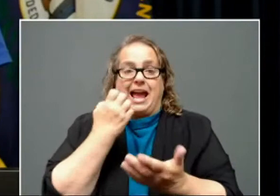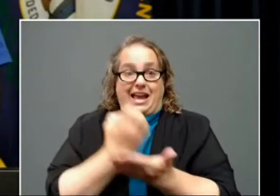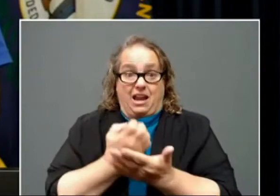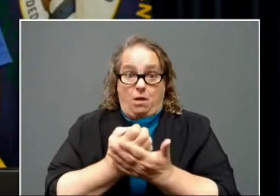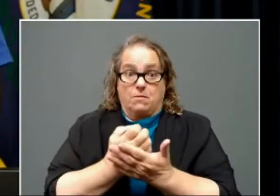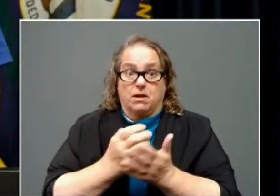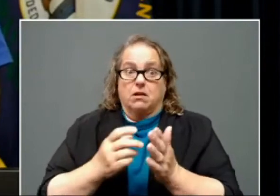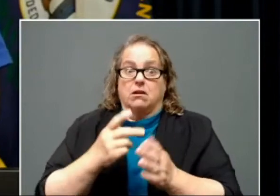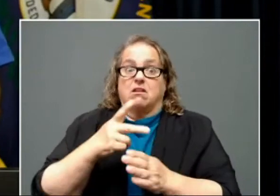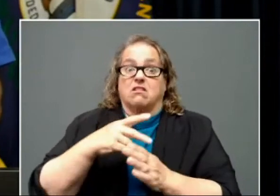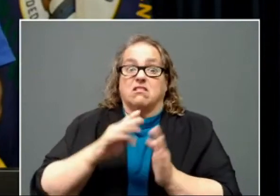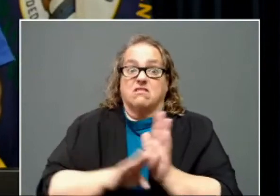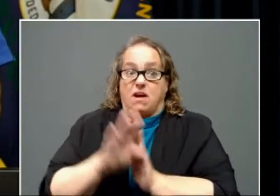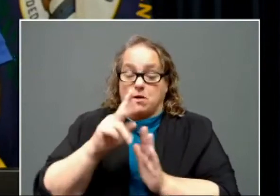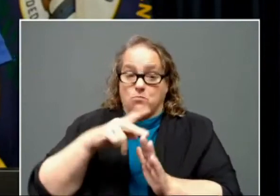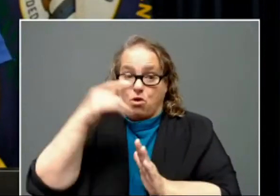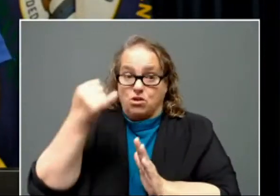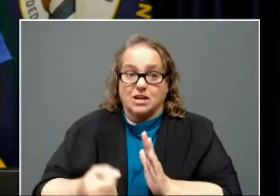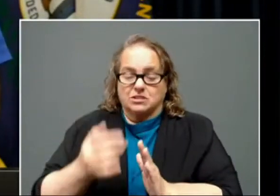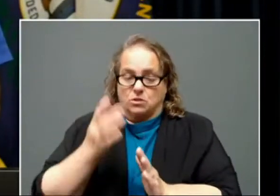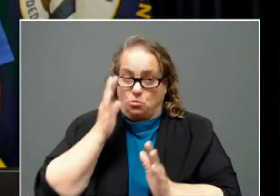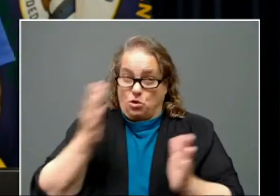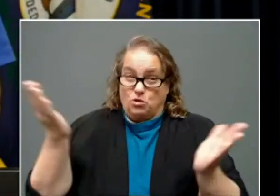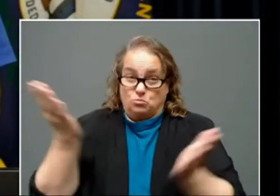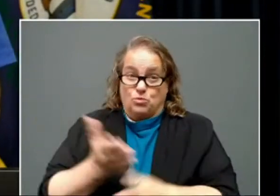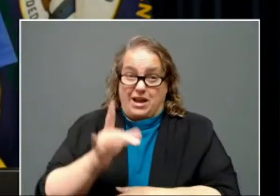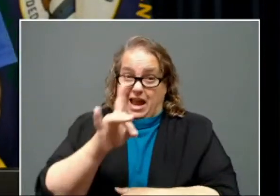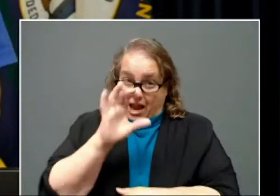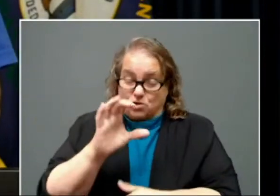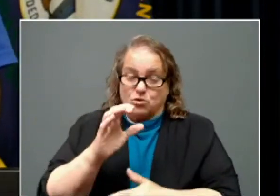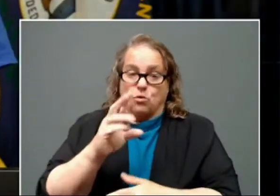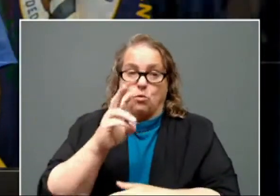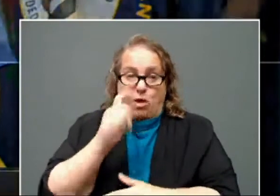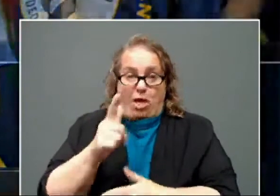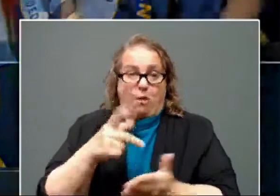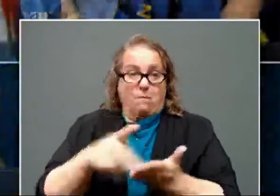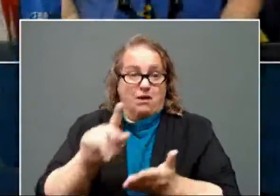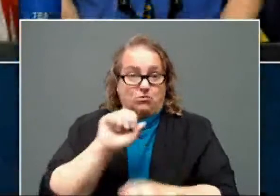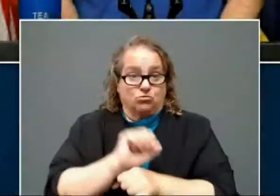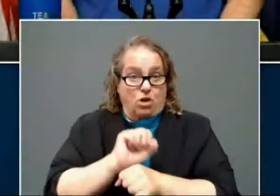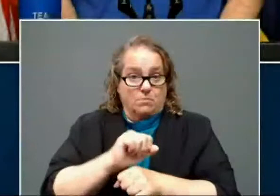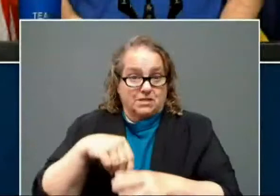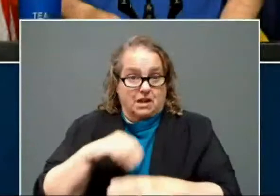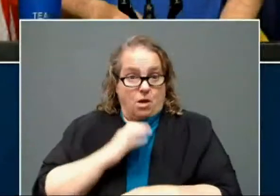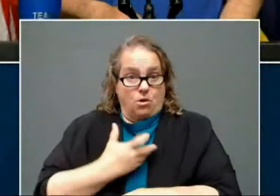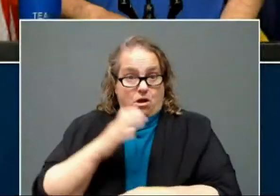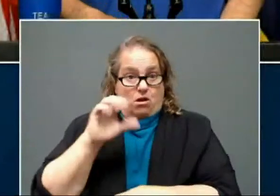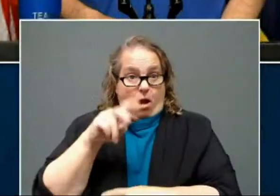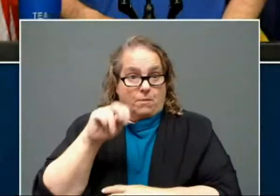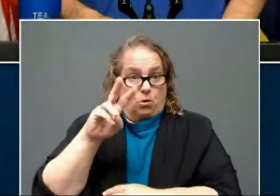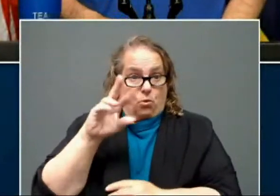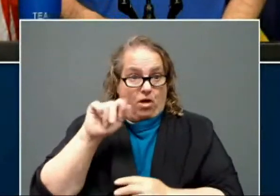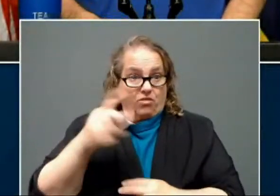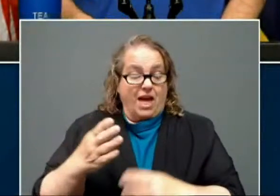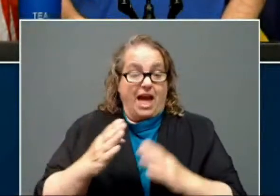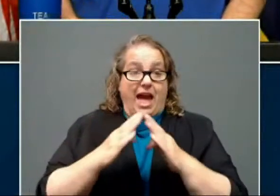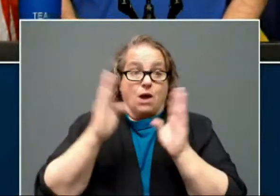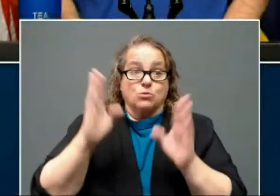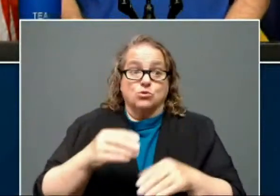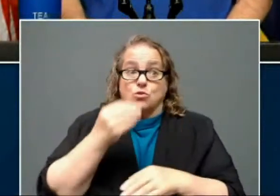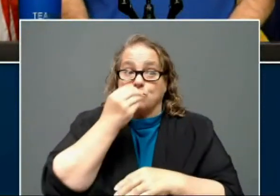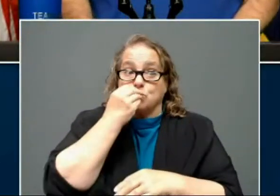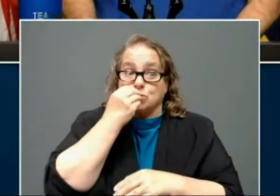over 800 well-paying jobs to our Commonwealth. First, I'd like to welcome House Foods America Corporation to